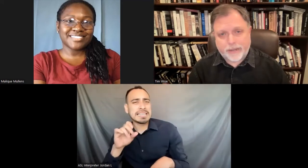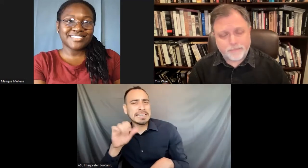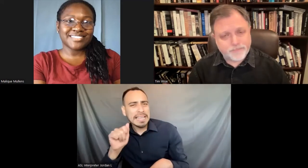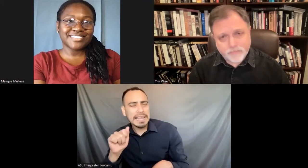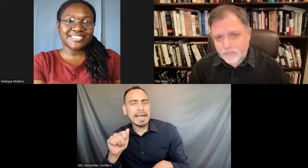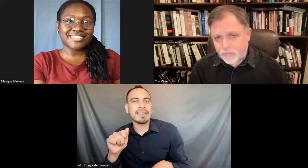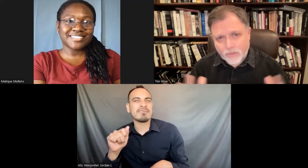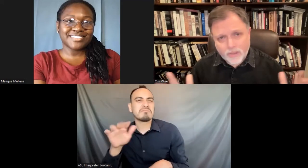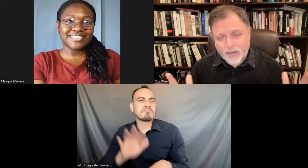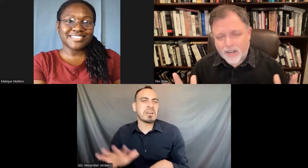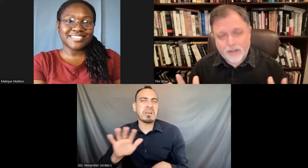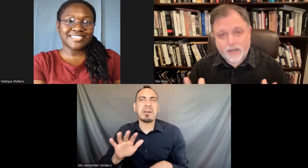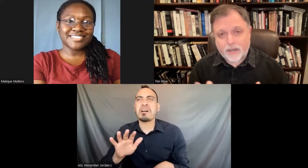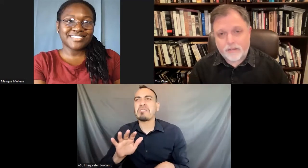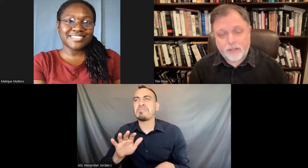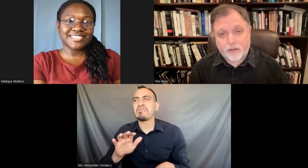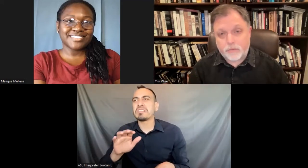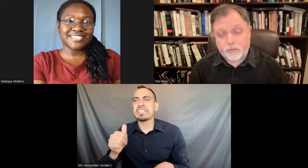households, about